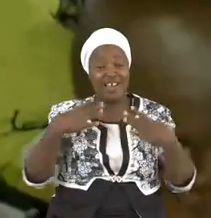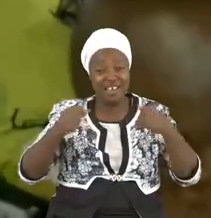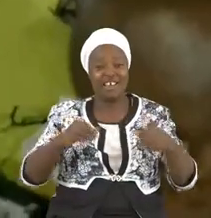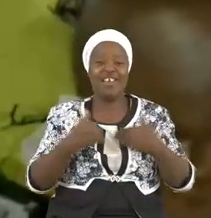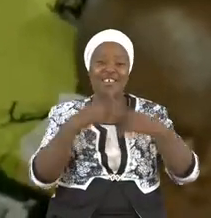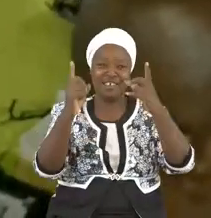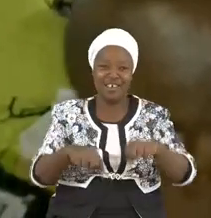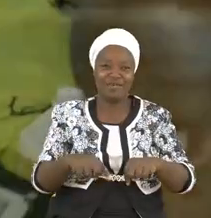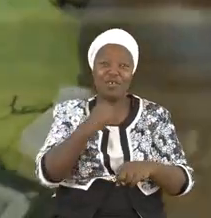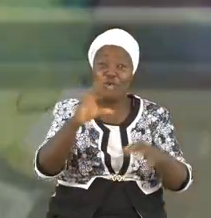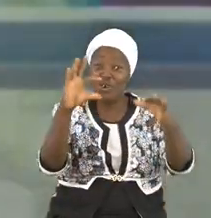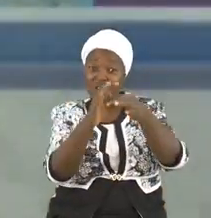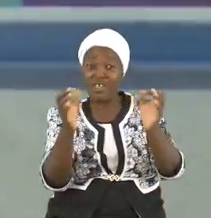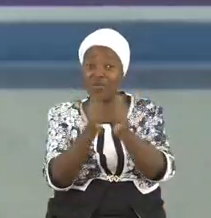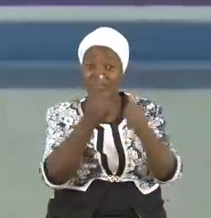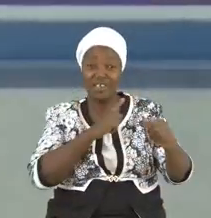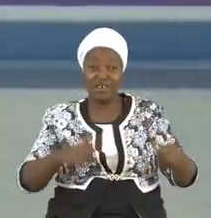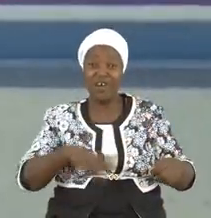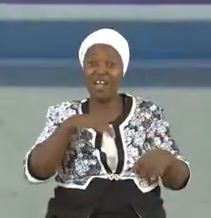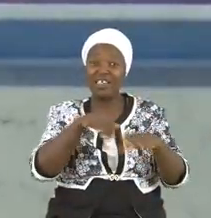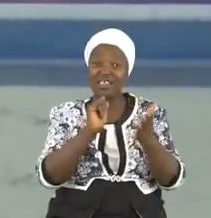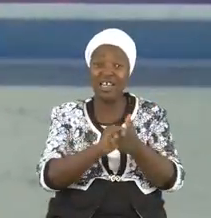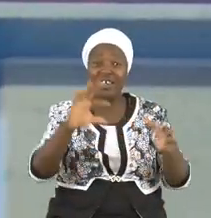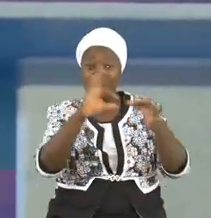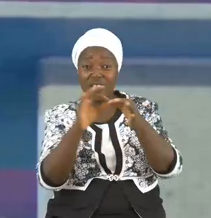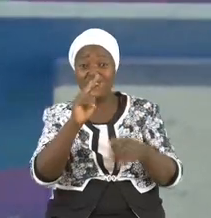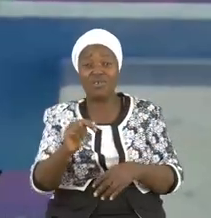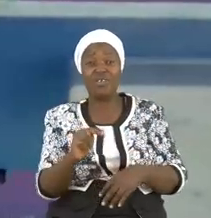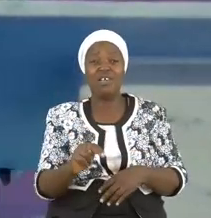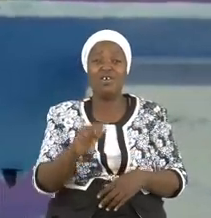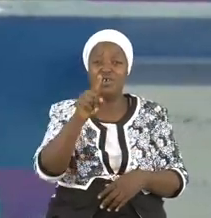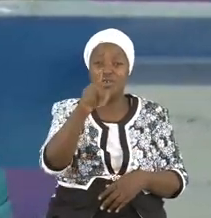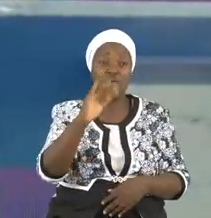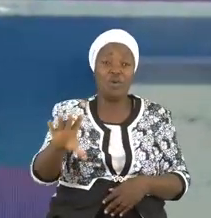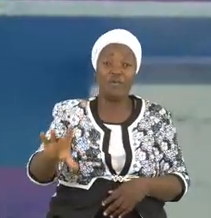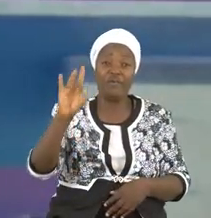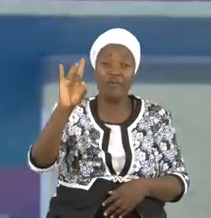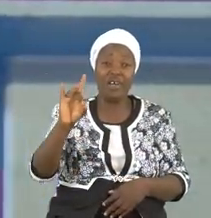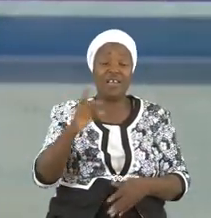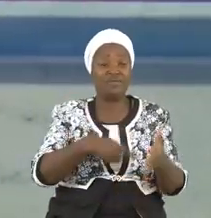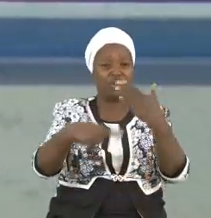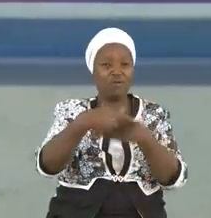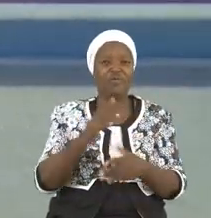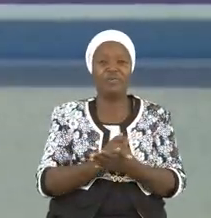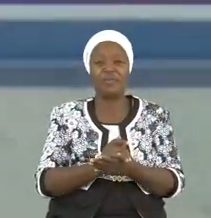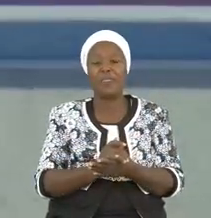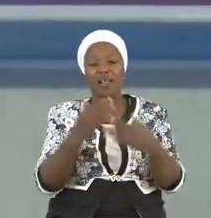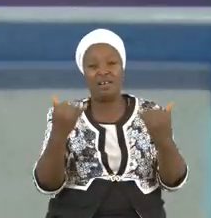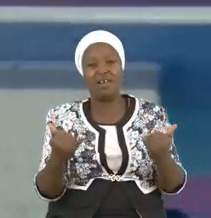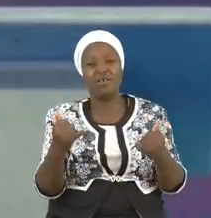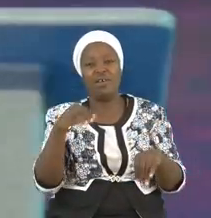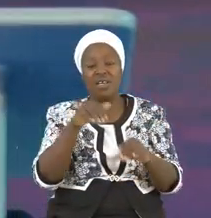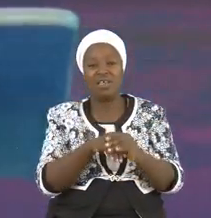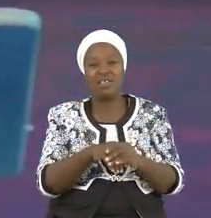Lord, and in that reconciliation, you'll find recovery. Look at 2 Corinthians chapter